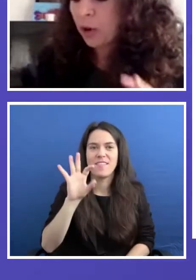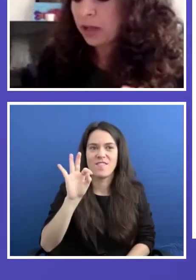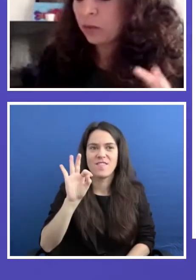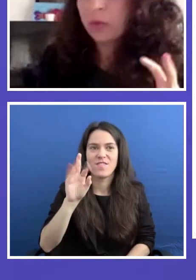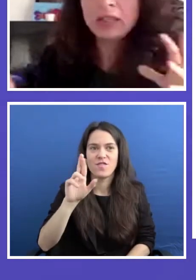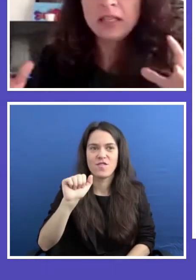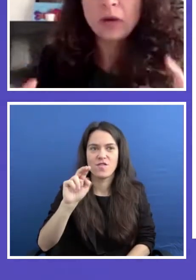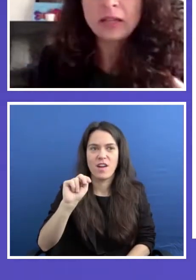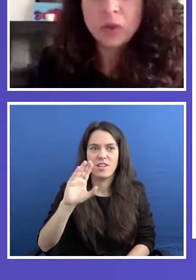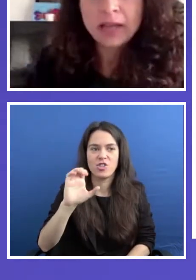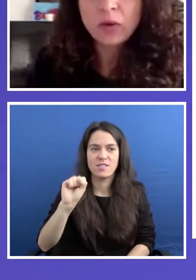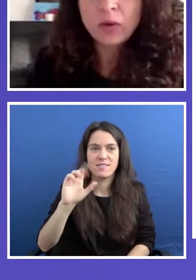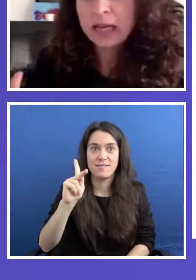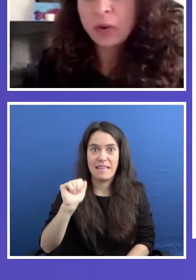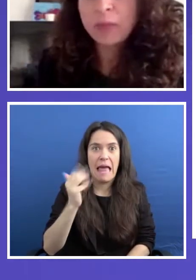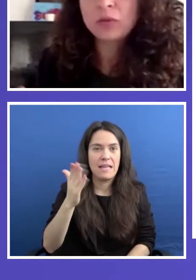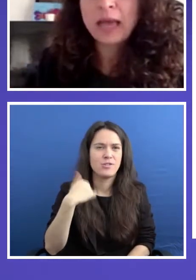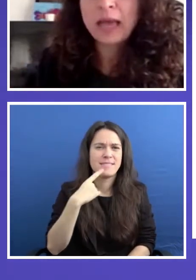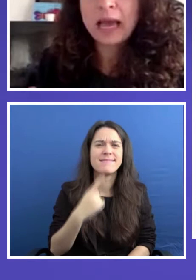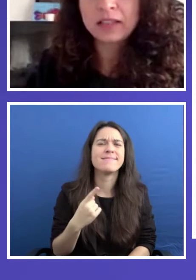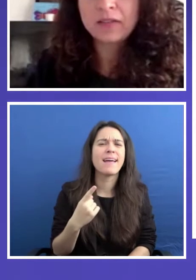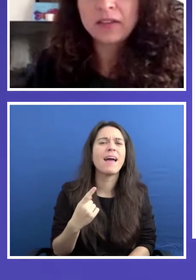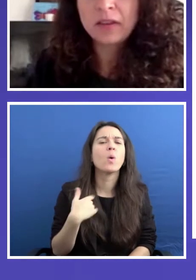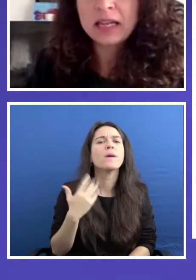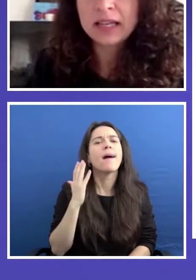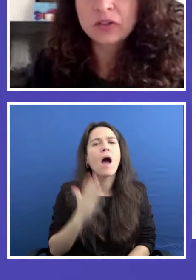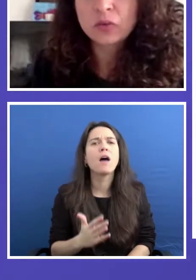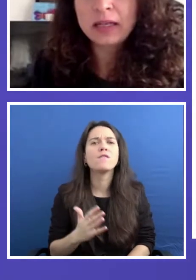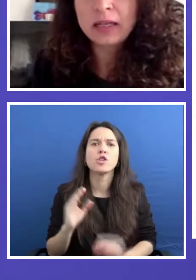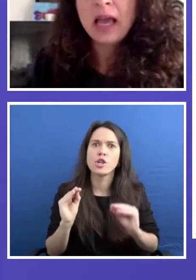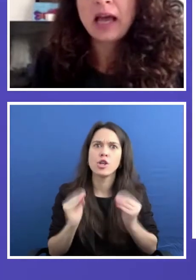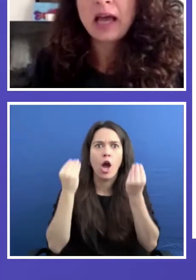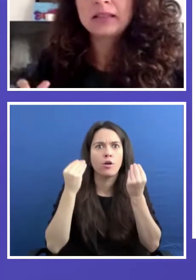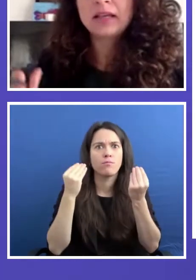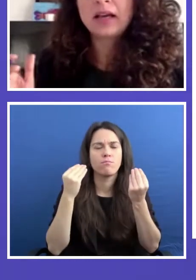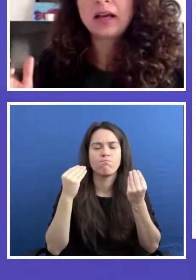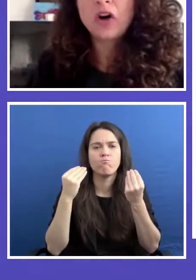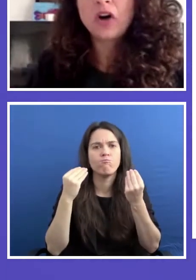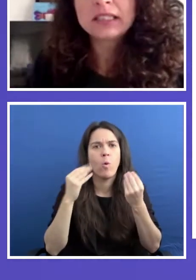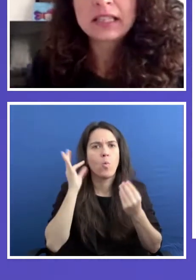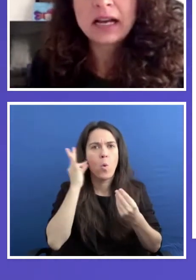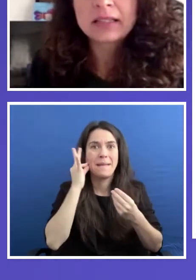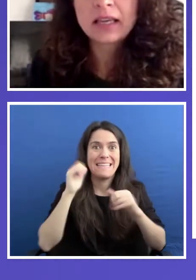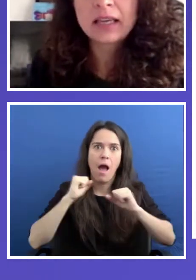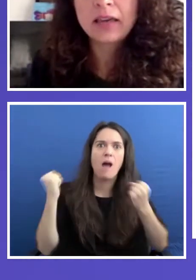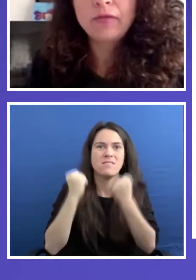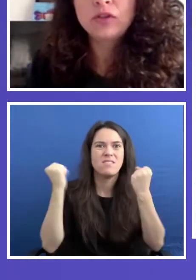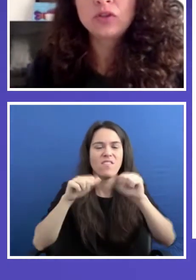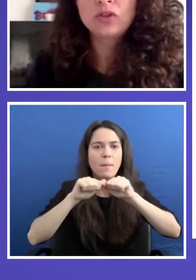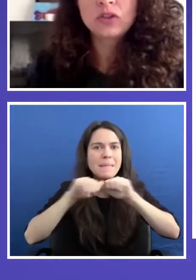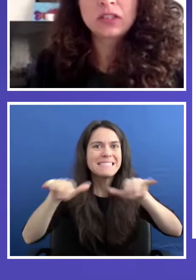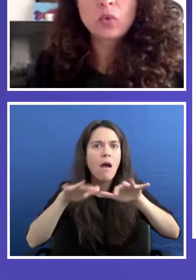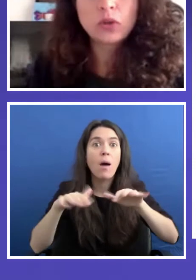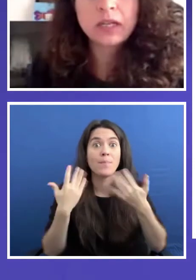the point where we need to attract young women to be active in the media sector as well. And the audience is asking if we